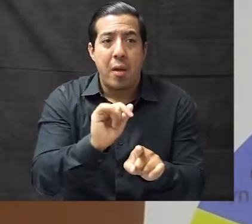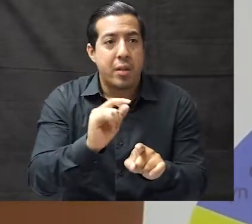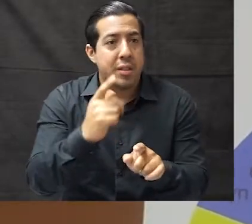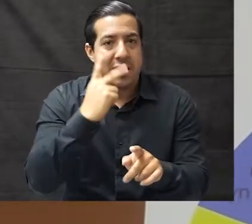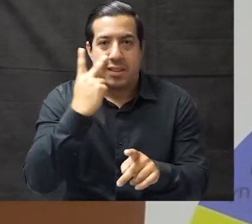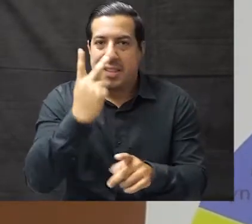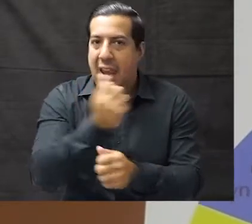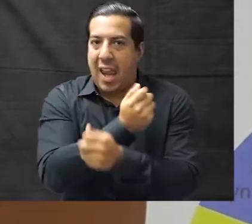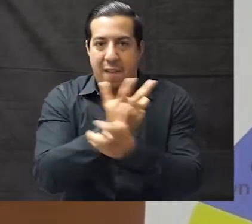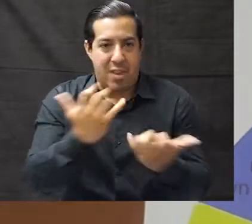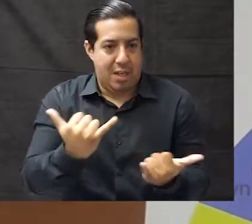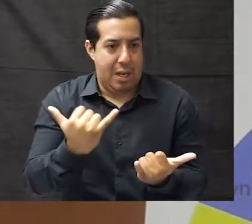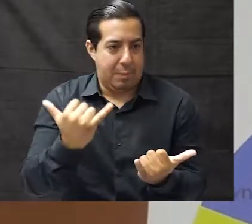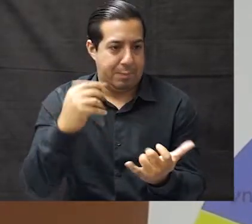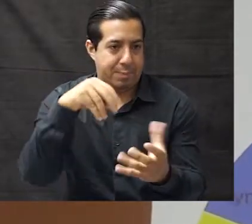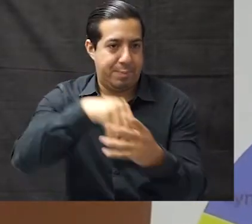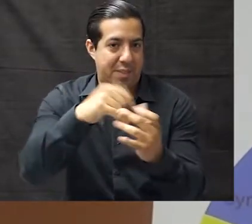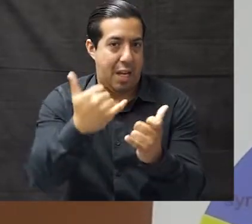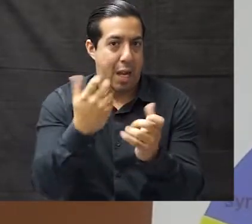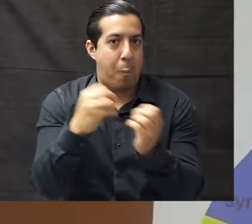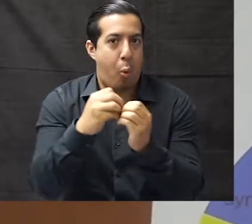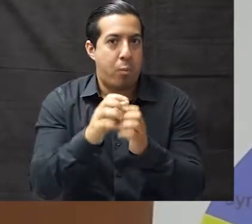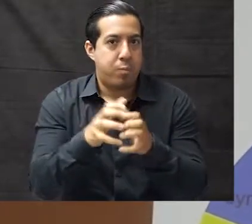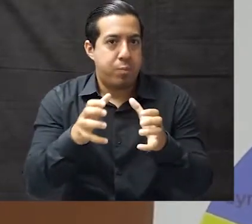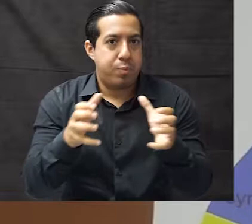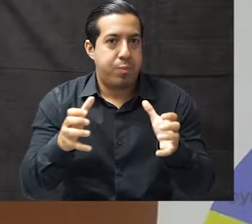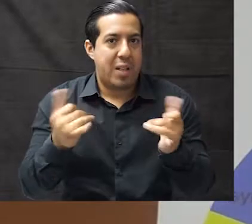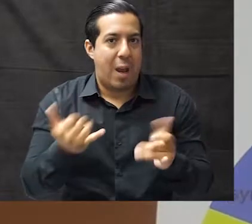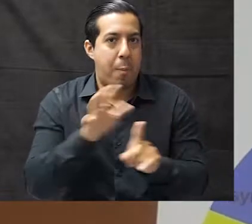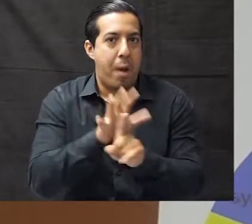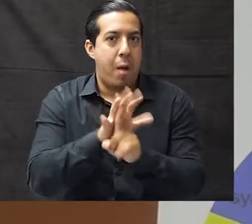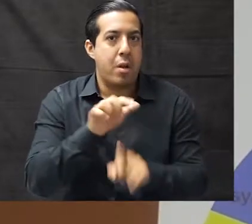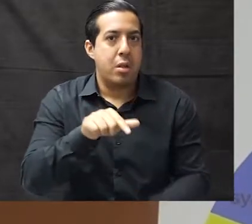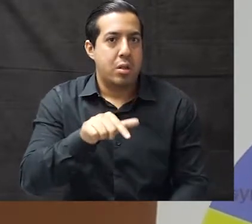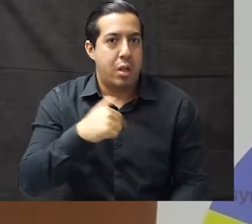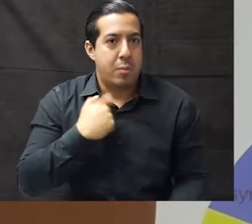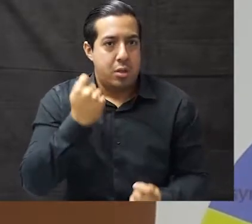drug here in Houston. They come through here, but they aren't necessarily used here.